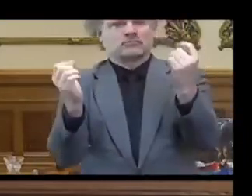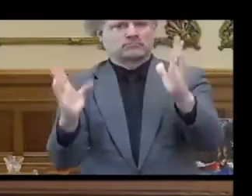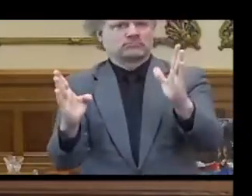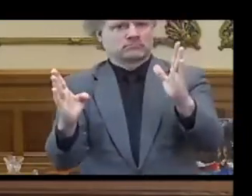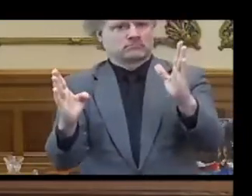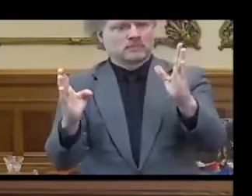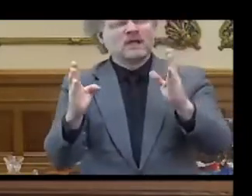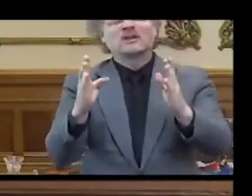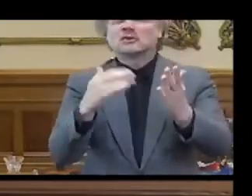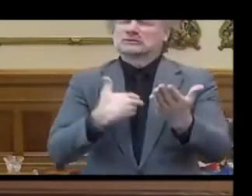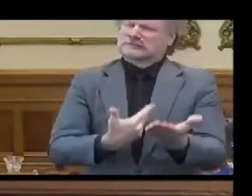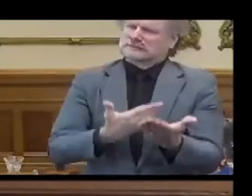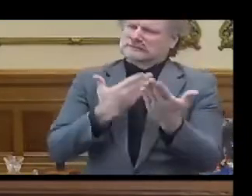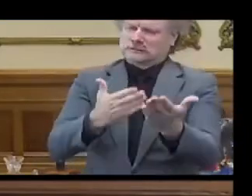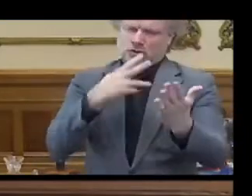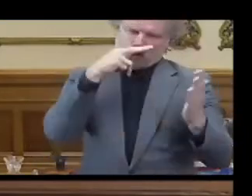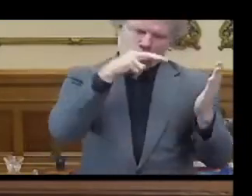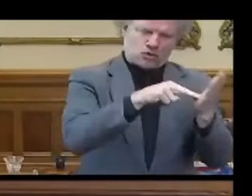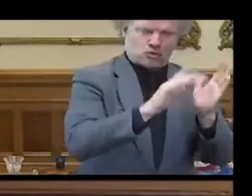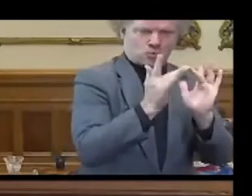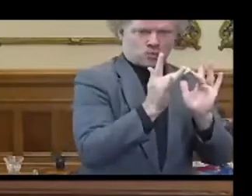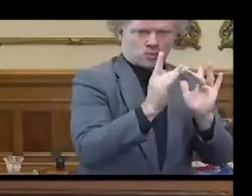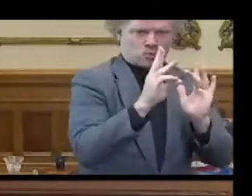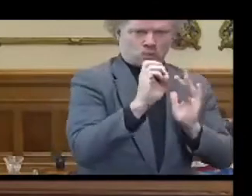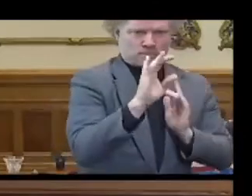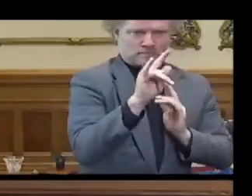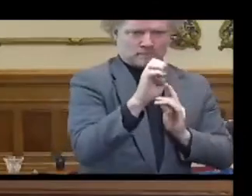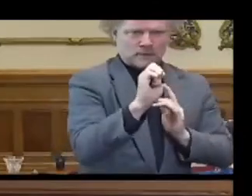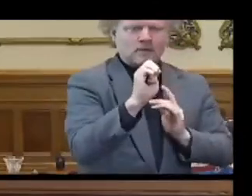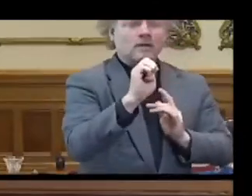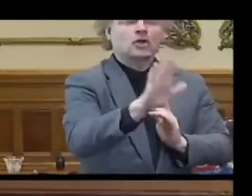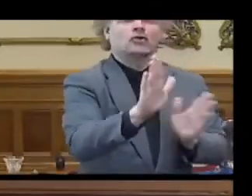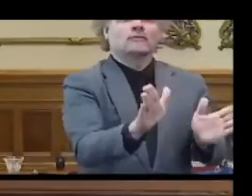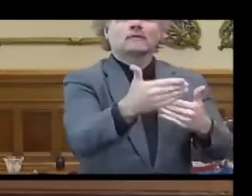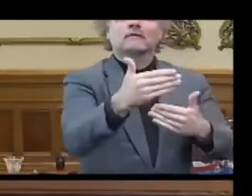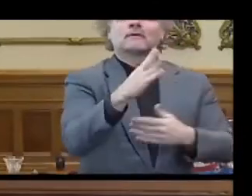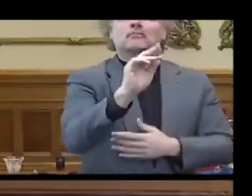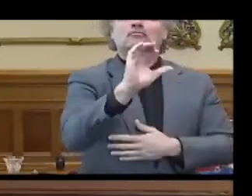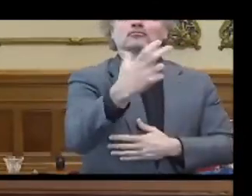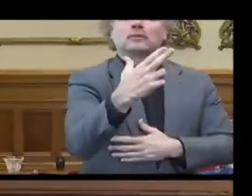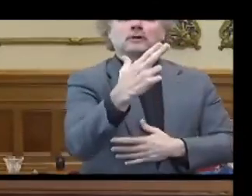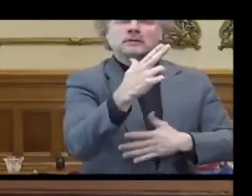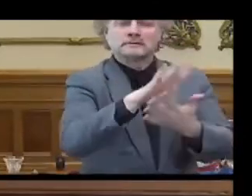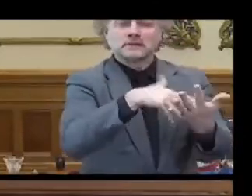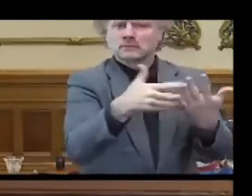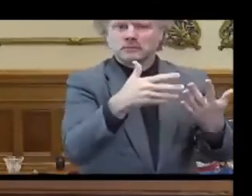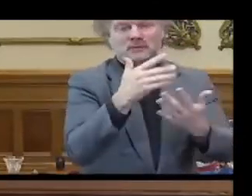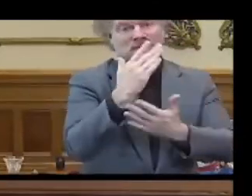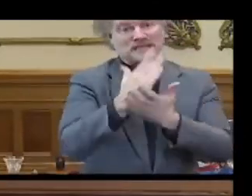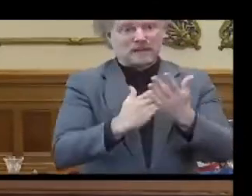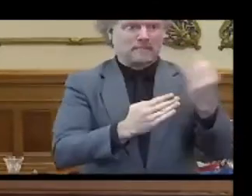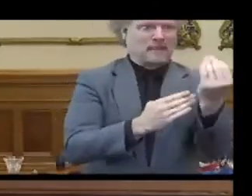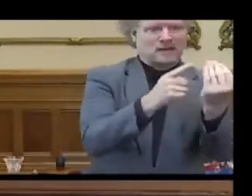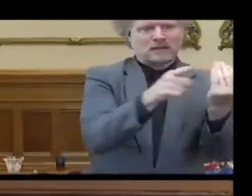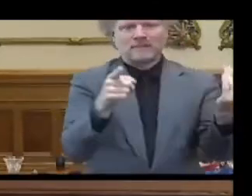strongly recommend that you check the website for the hours of your branch, as some branches operate Monday through